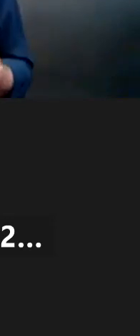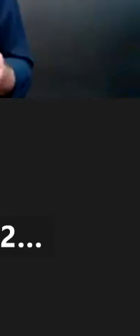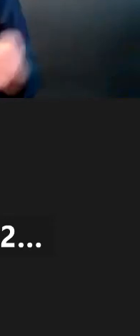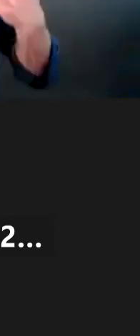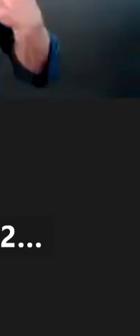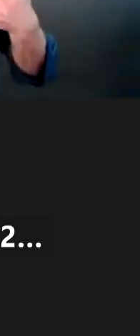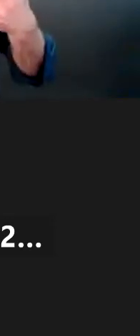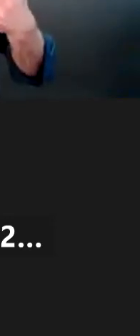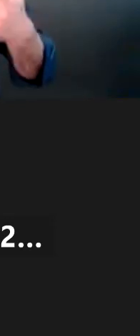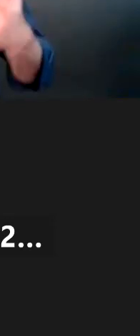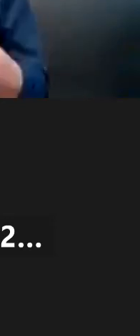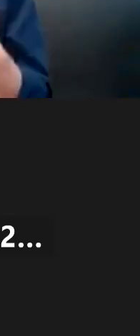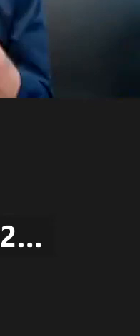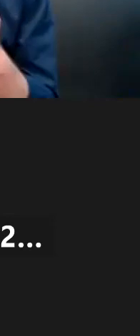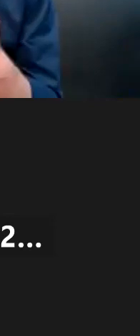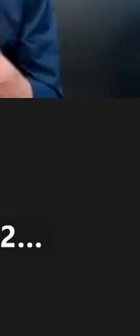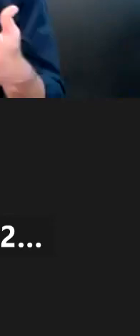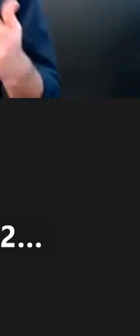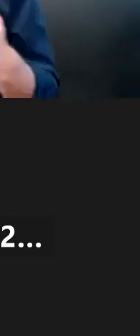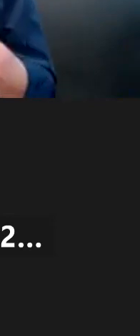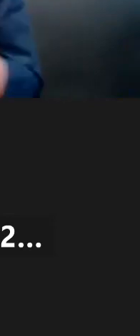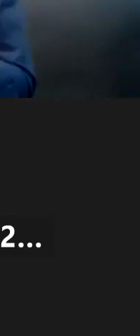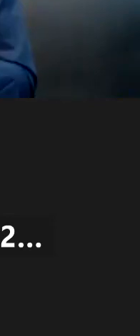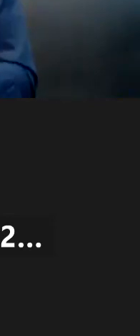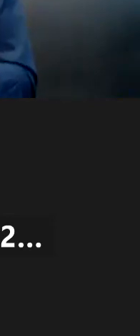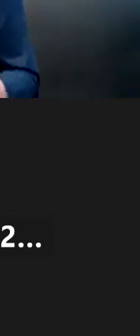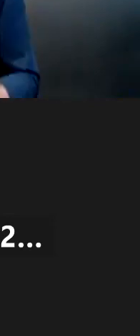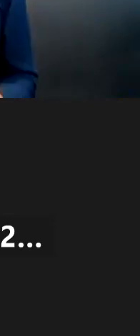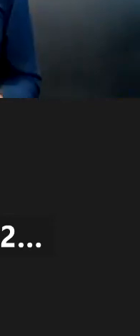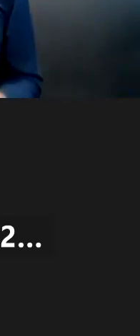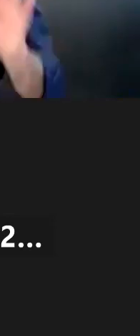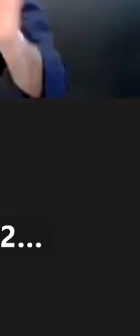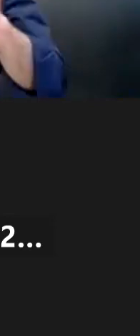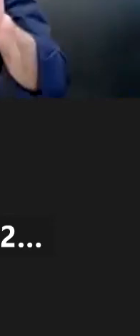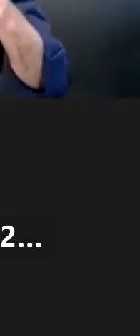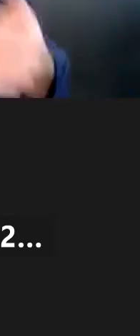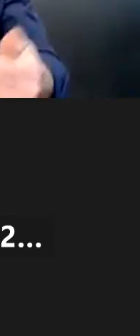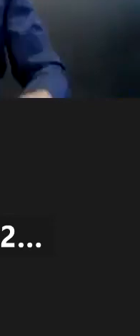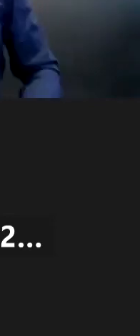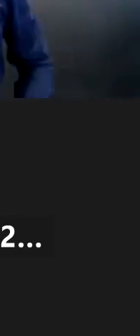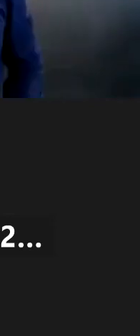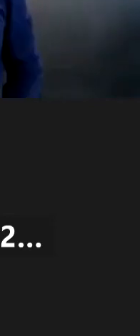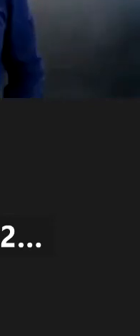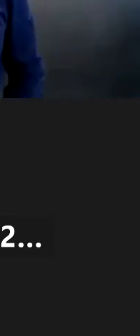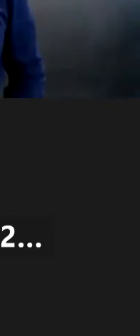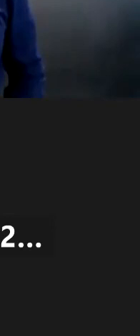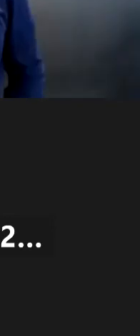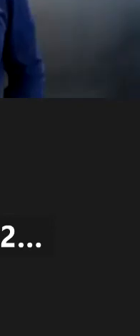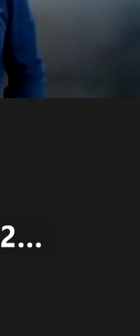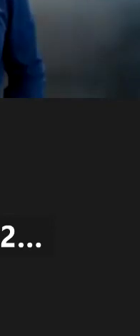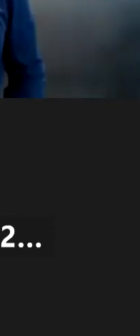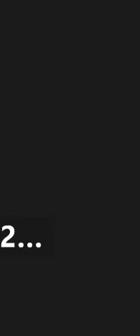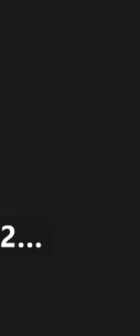So any last words before we wrap up? Well, I was just going to say thanks, Rand, for even mentioning that, the new choices and trying to